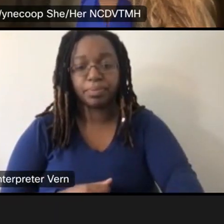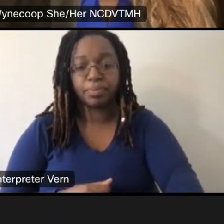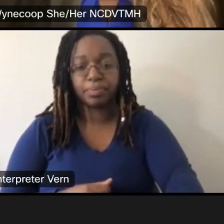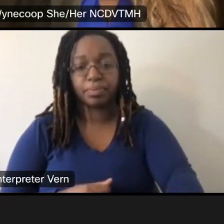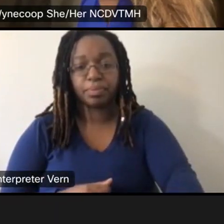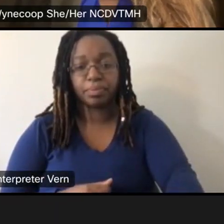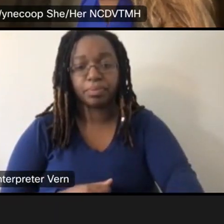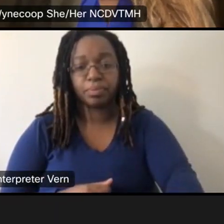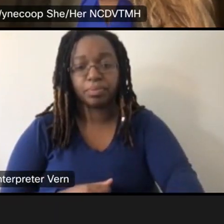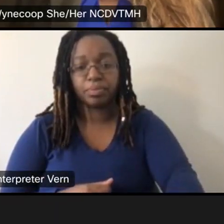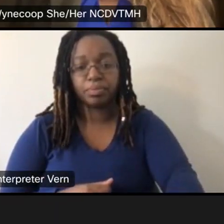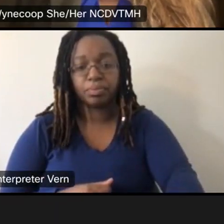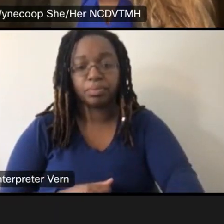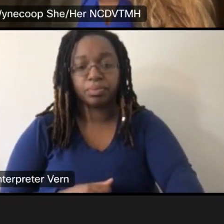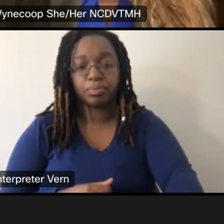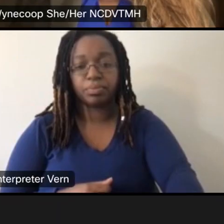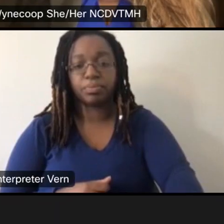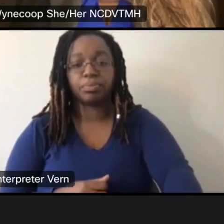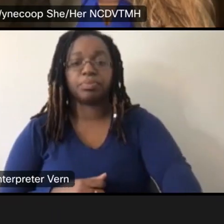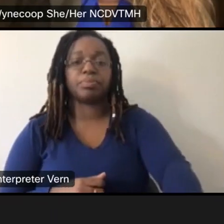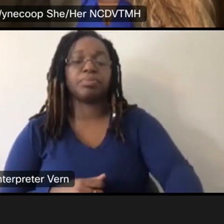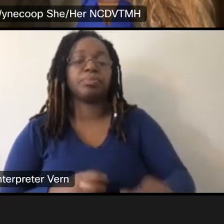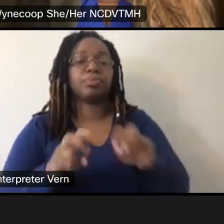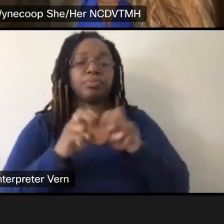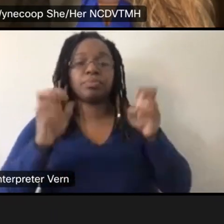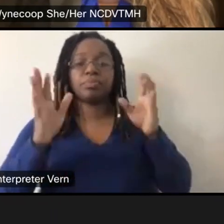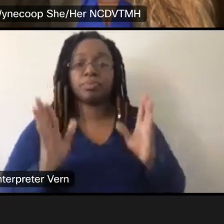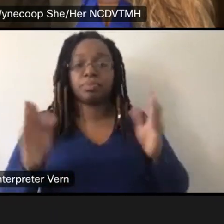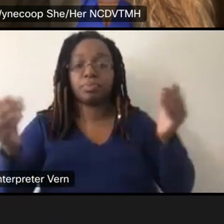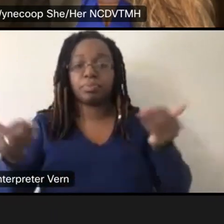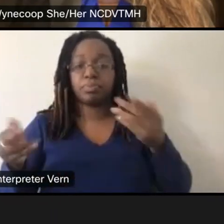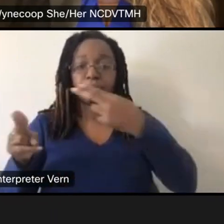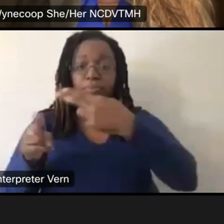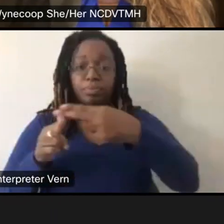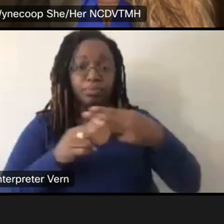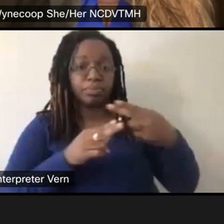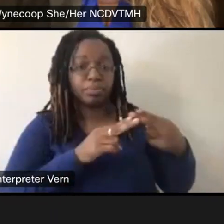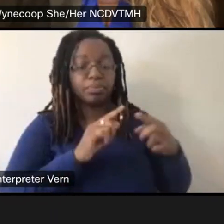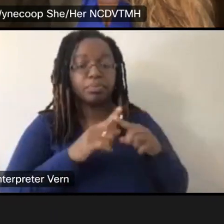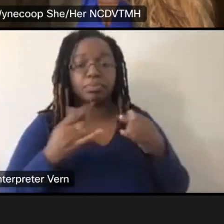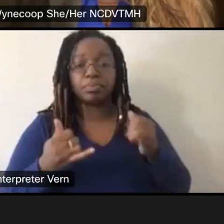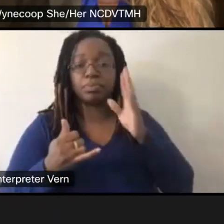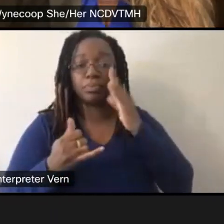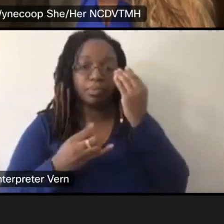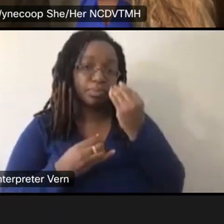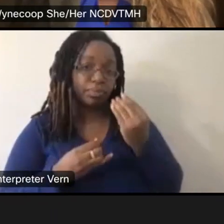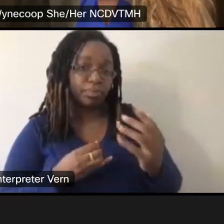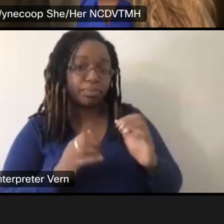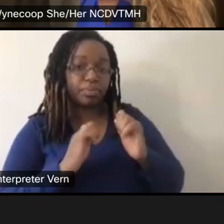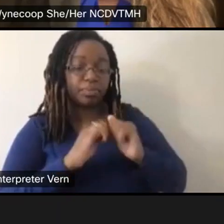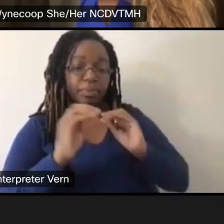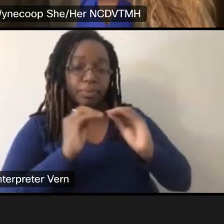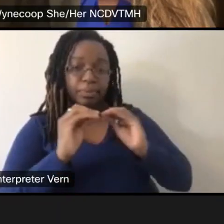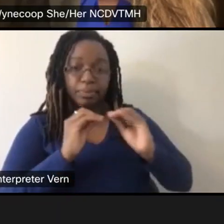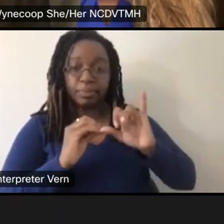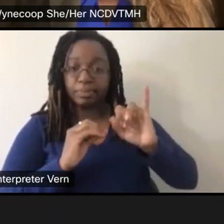Before we introduce our panelists, I would like to quickly go over some troubleshooting tips about this platform. If you